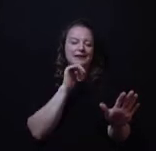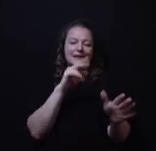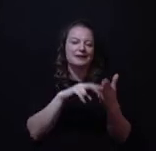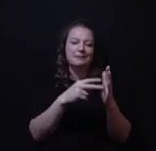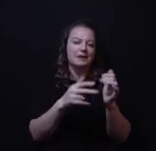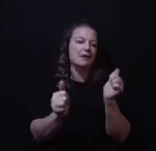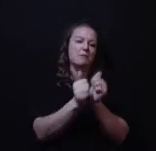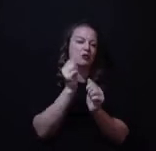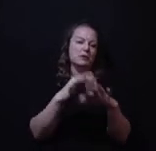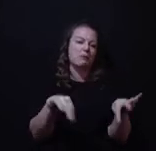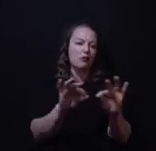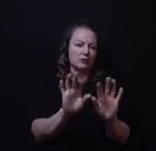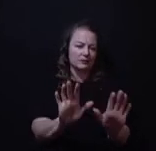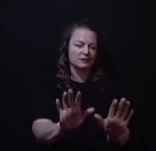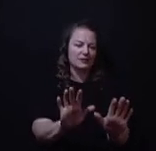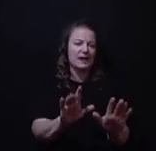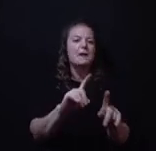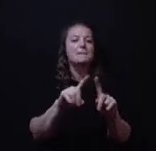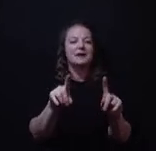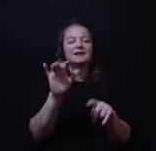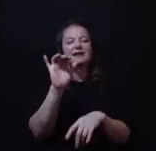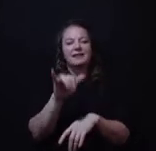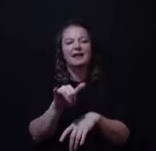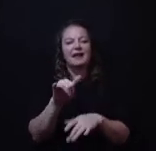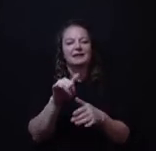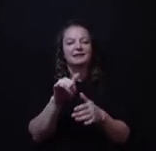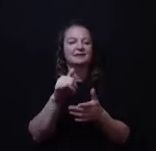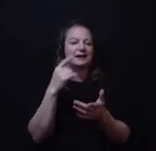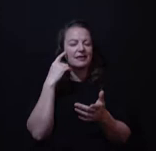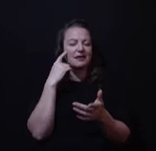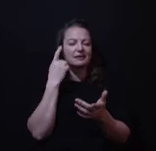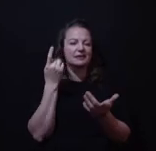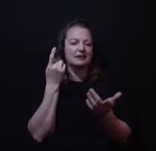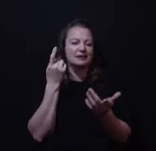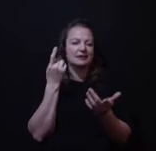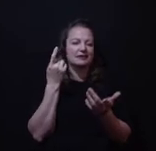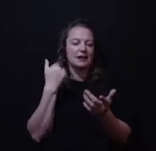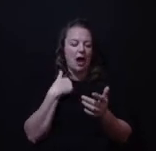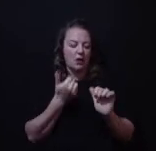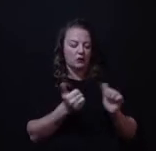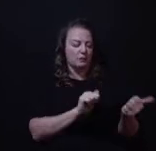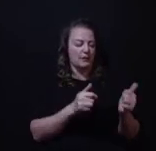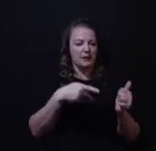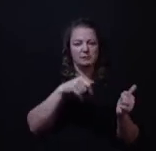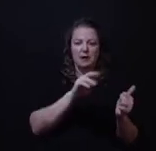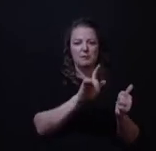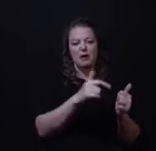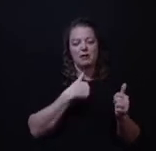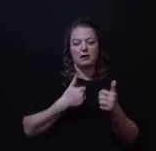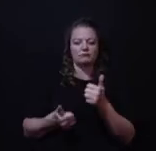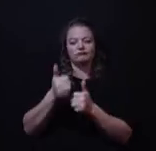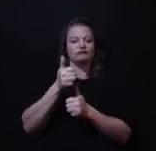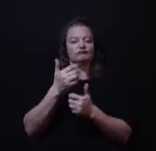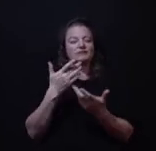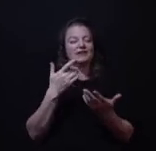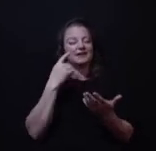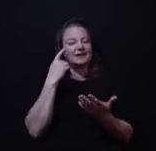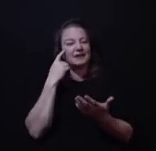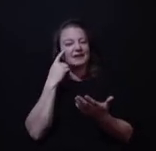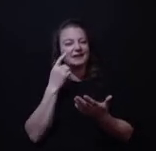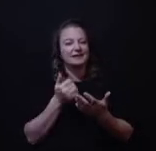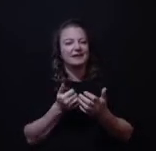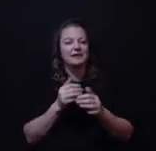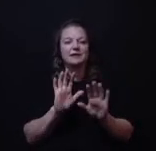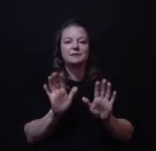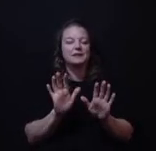or that's the coolest. That's what the Corinthians thought. They were all jockeying for position. I was baptized by Paul. Well, I was baptized by Apollos. Well, I've got this gift.